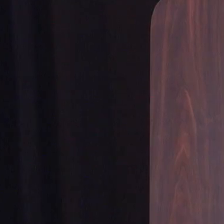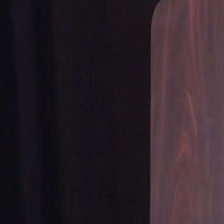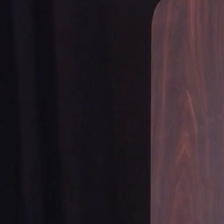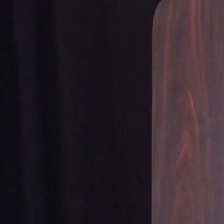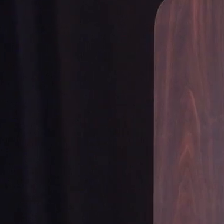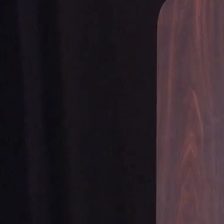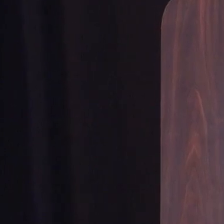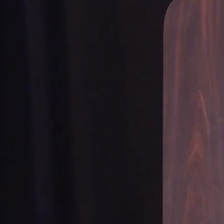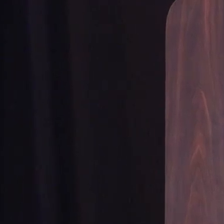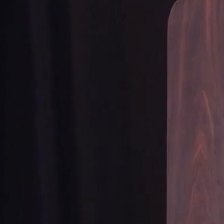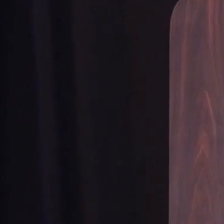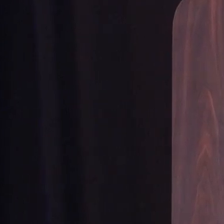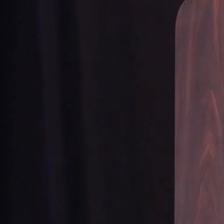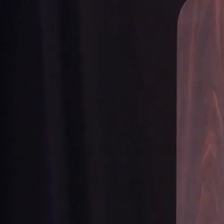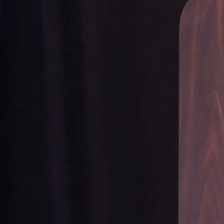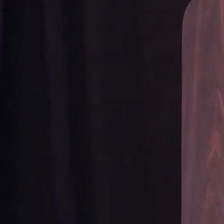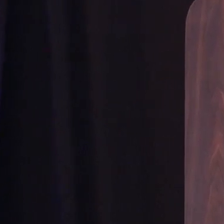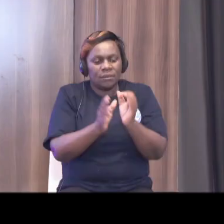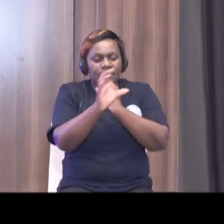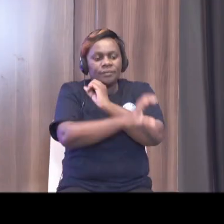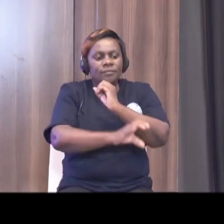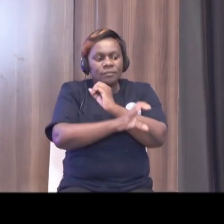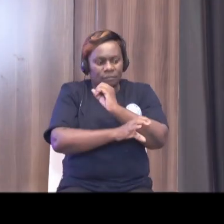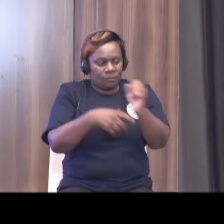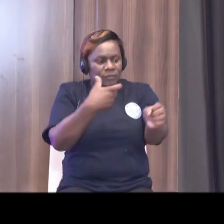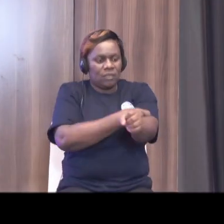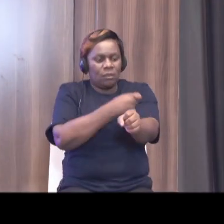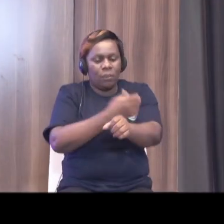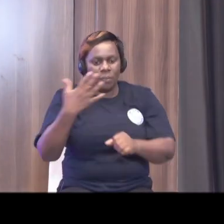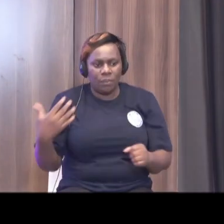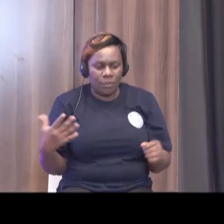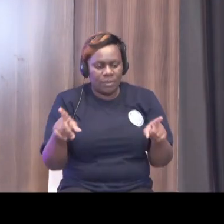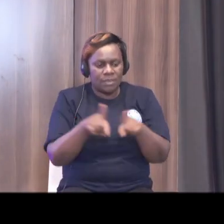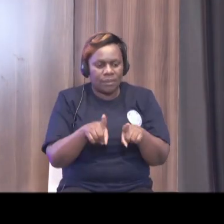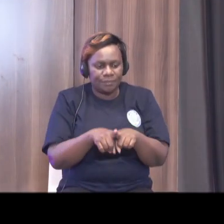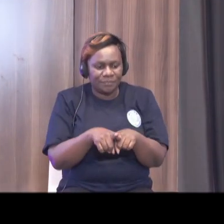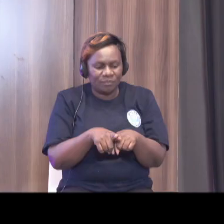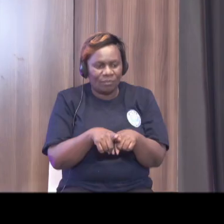of interest as a marker for the conjugate vaccine products. And